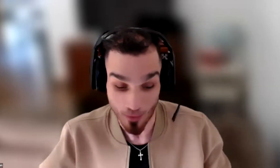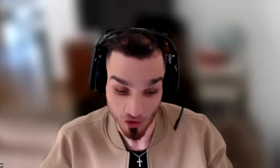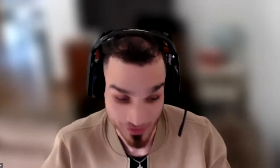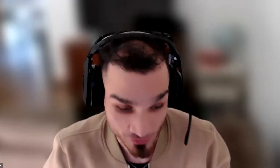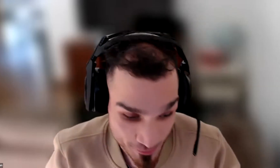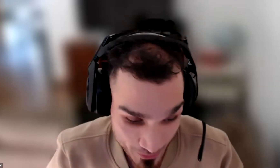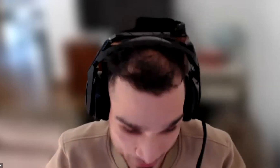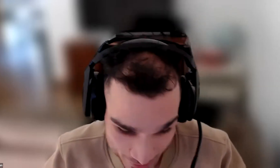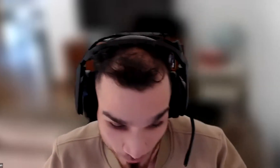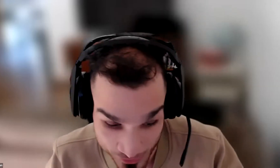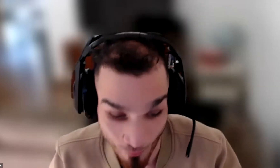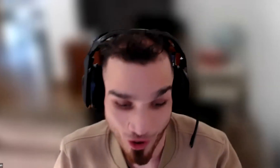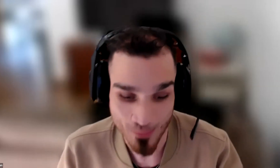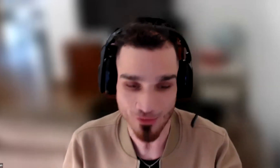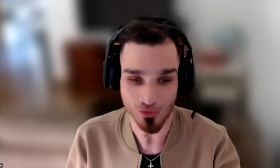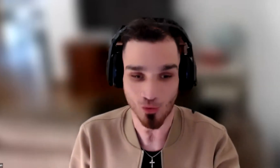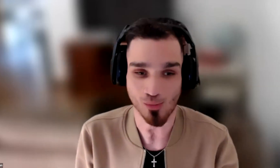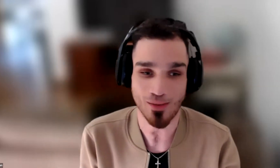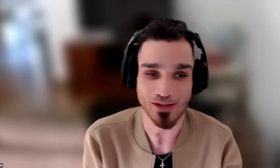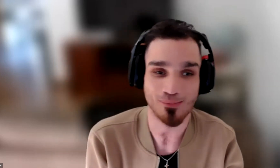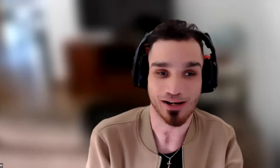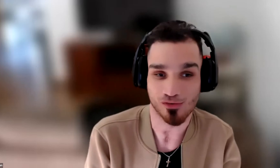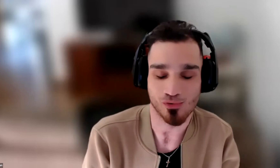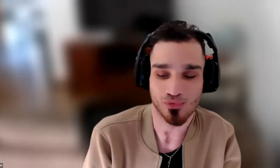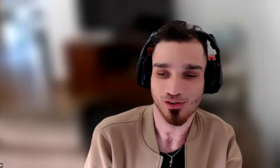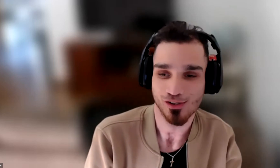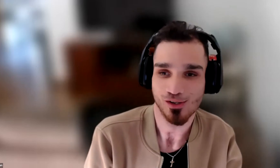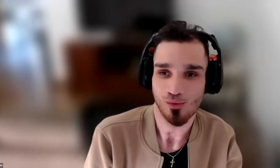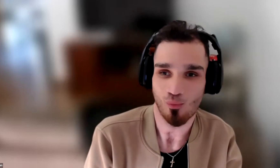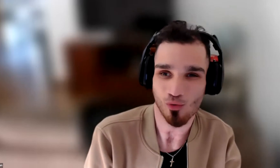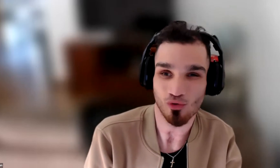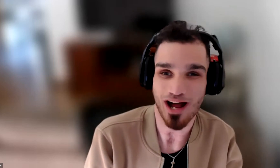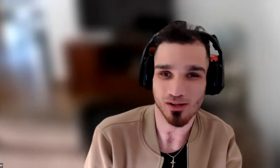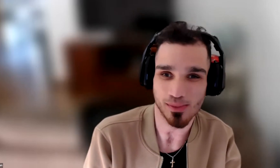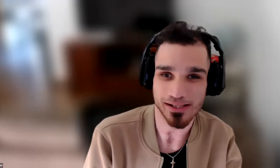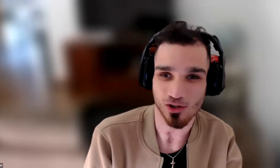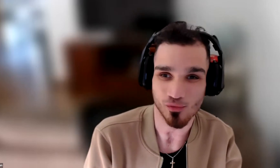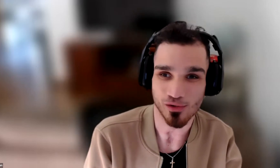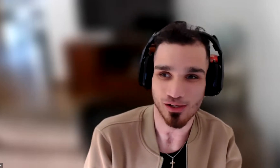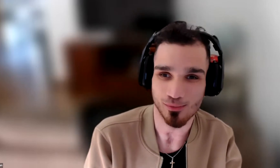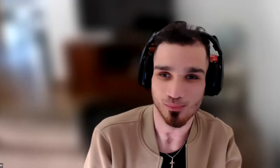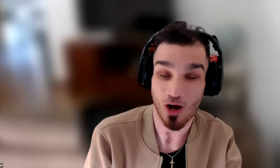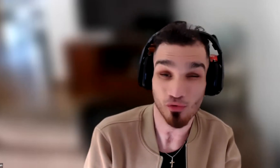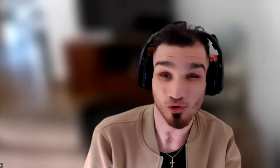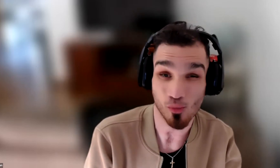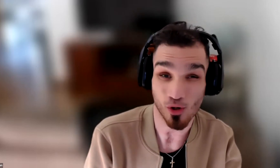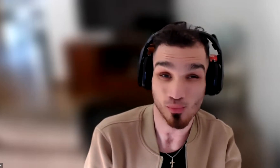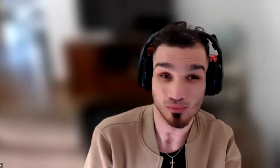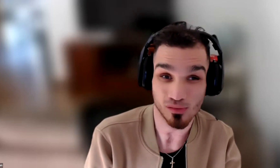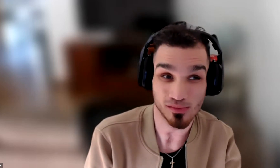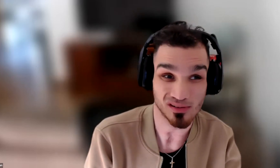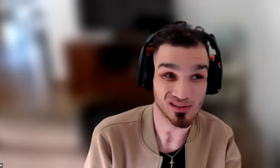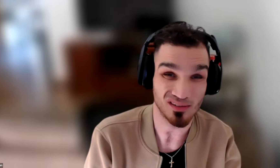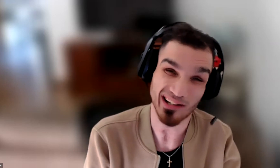There's so much I can say, but the reason why I'm here is to talk about the impacts of what it was like being in COVID. I was in a group